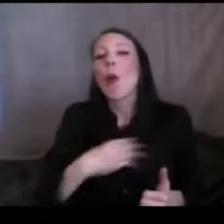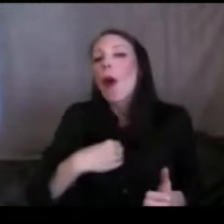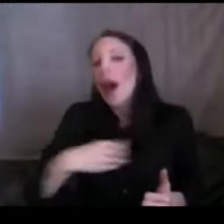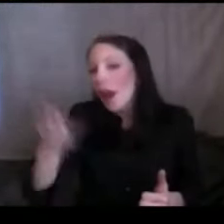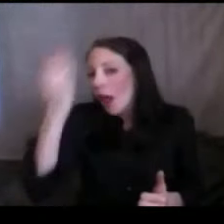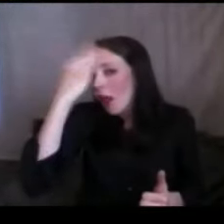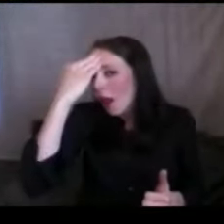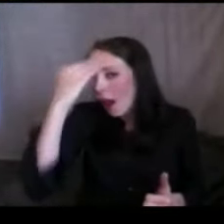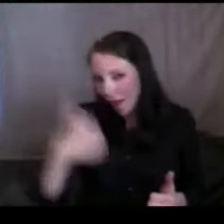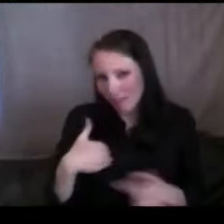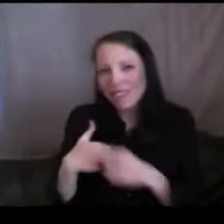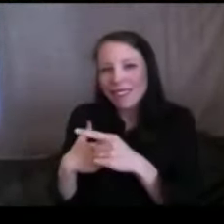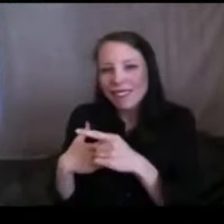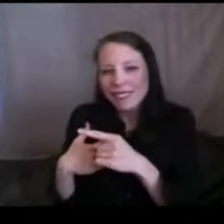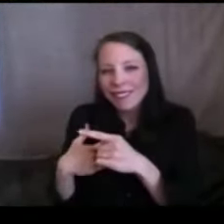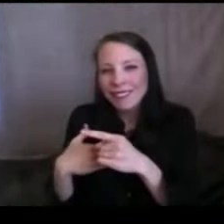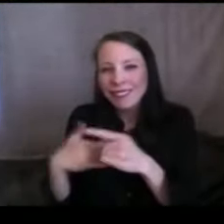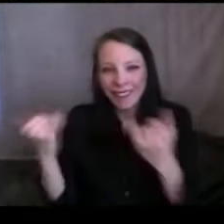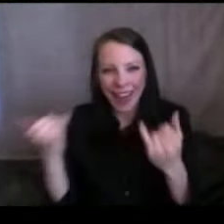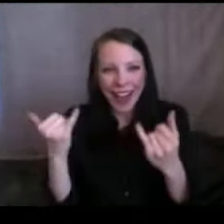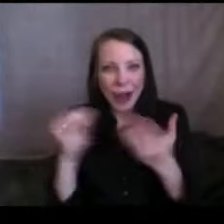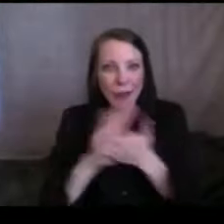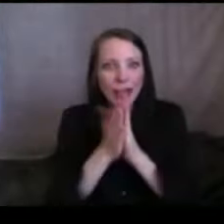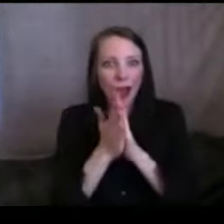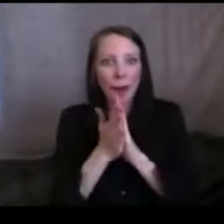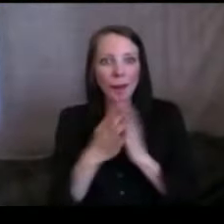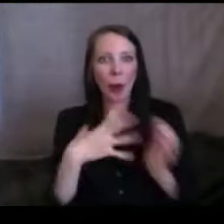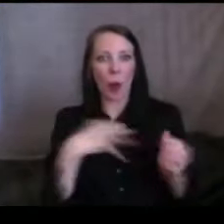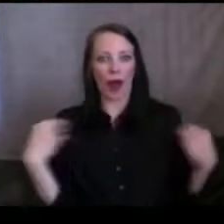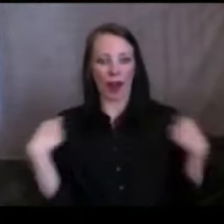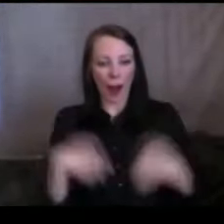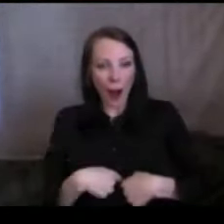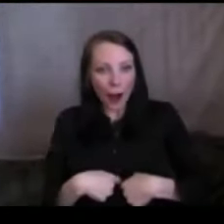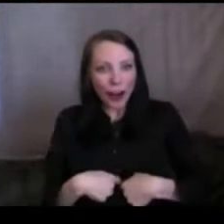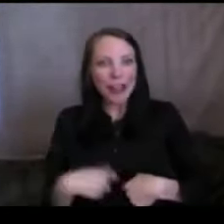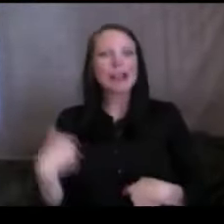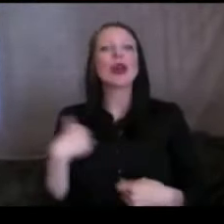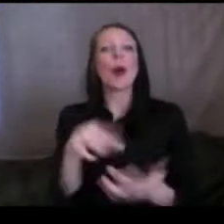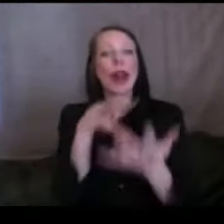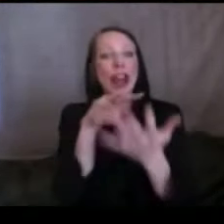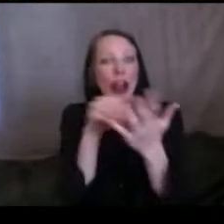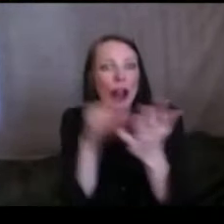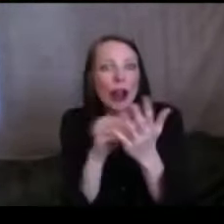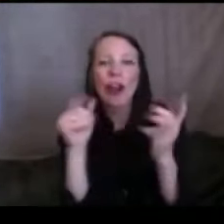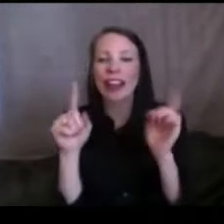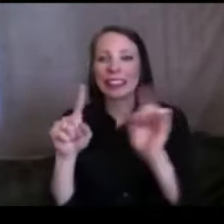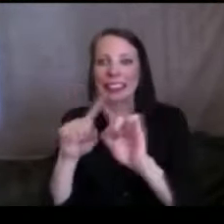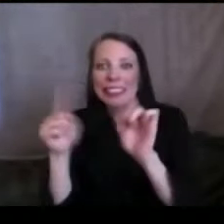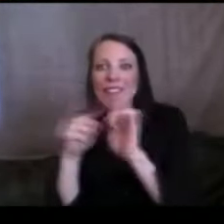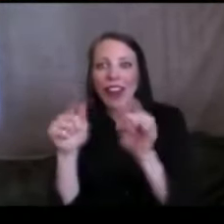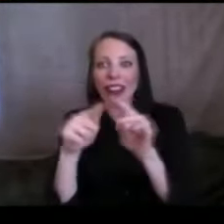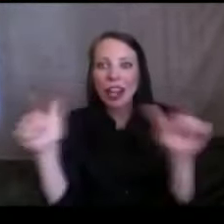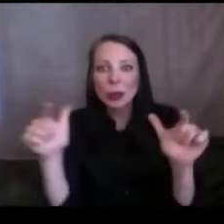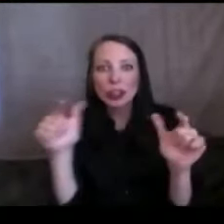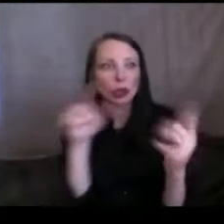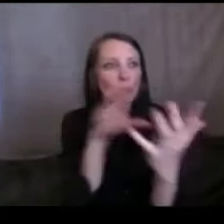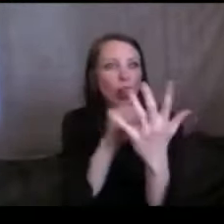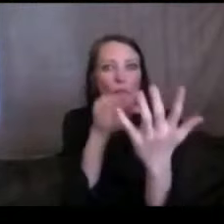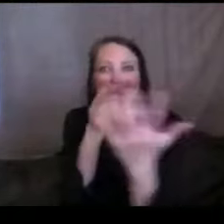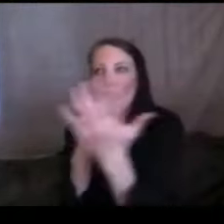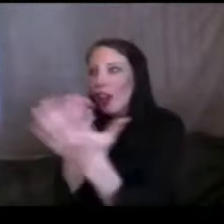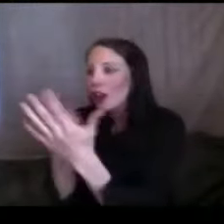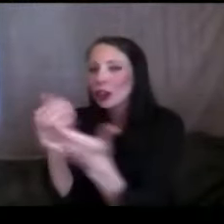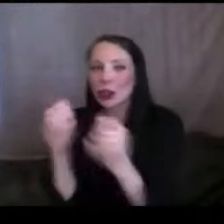here and we learn from them, so that we learn the basics of a lot of languages to communicate. Good morning,